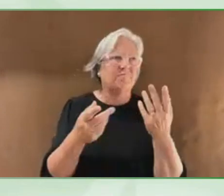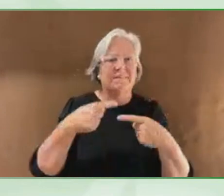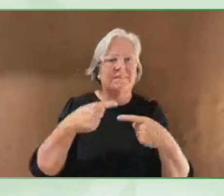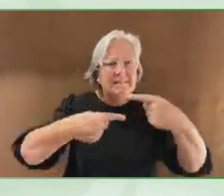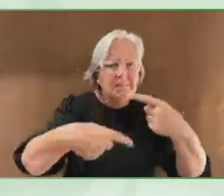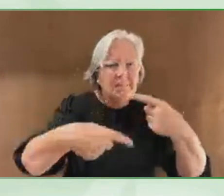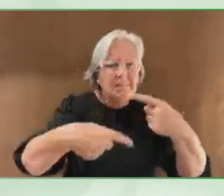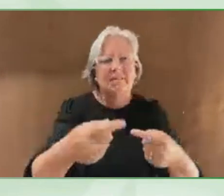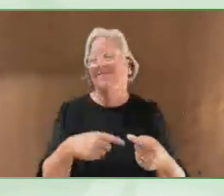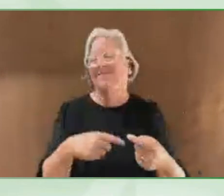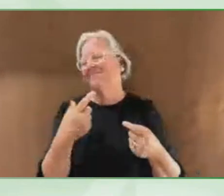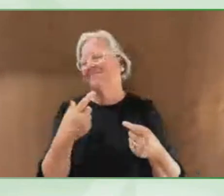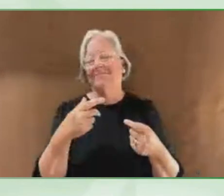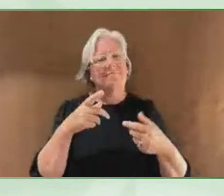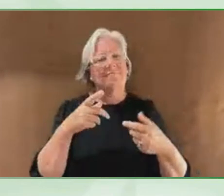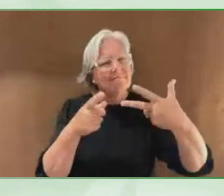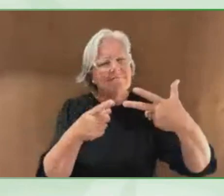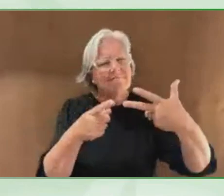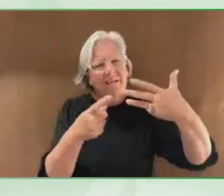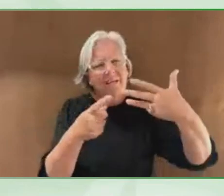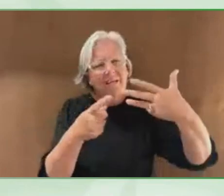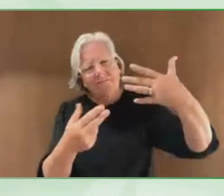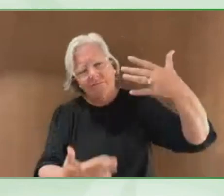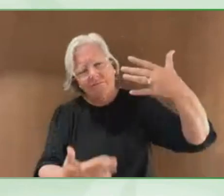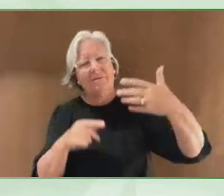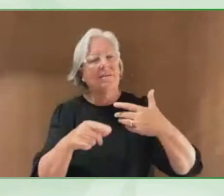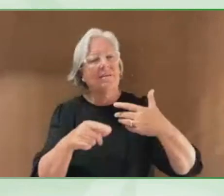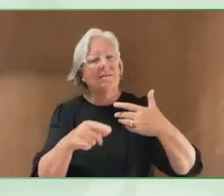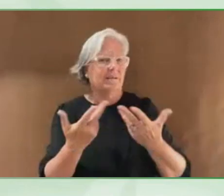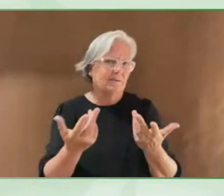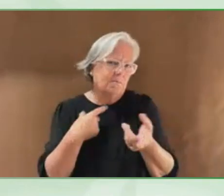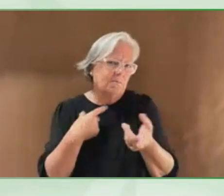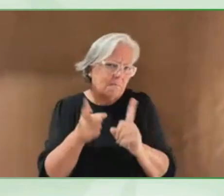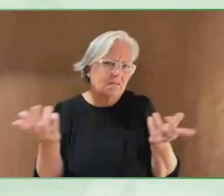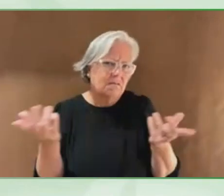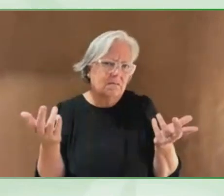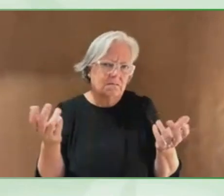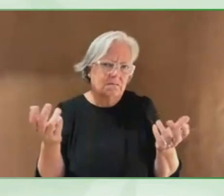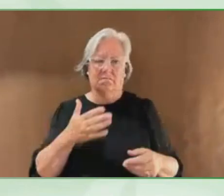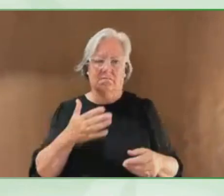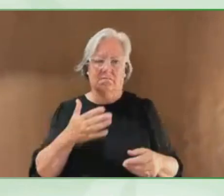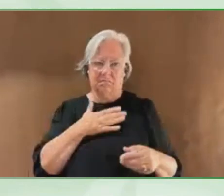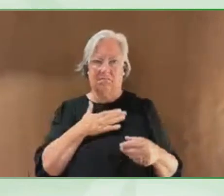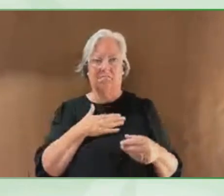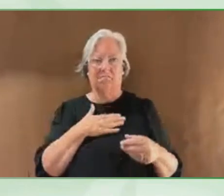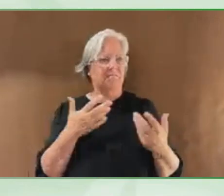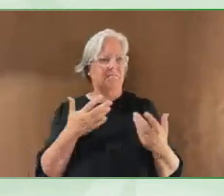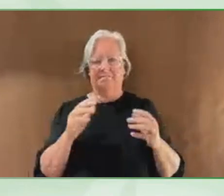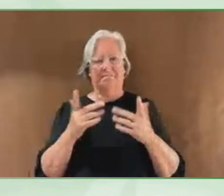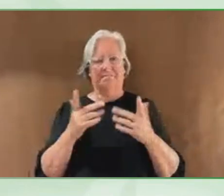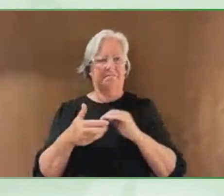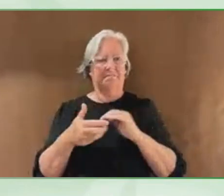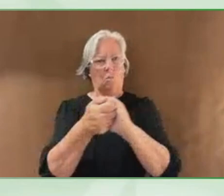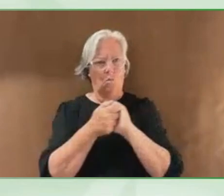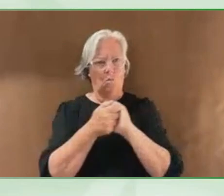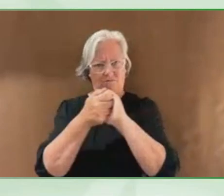whole, it runs the gamut of all of the sort of things that we have to do as an organization to stay the right side of the law. So there's